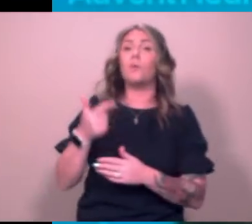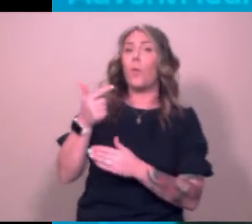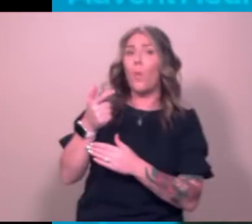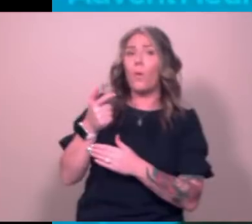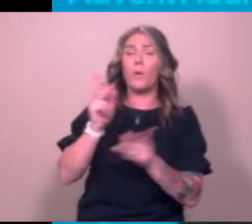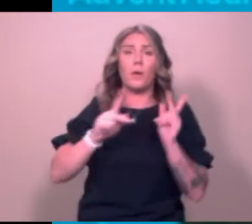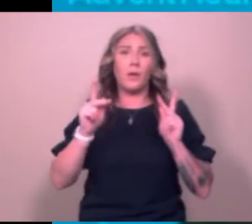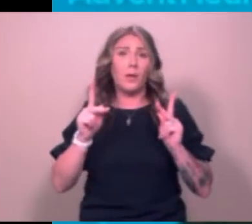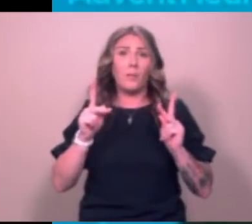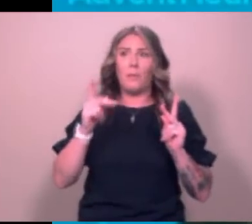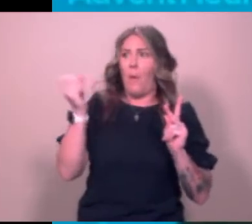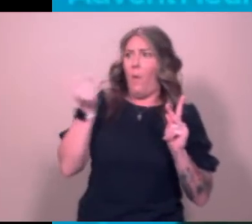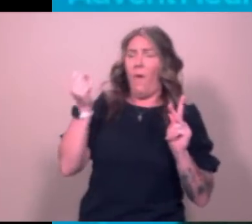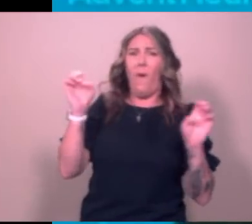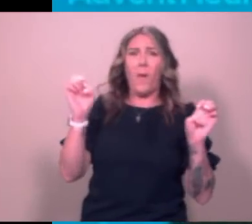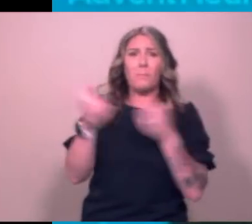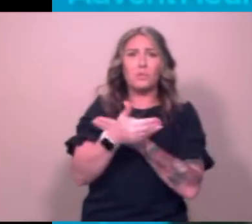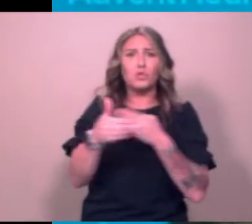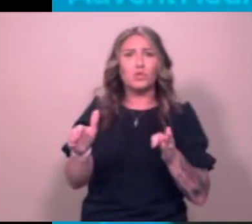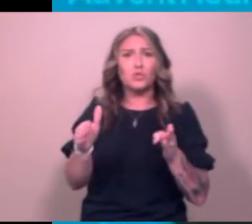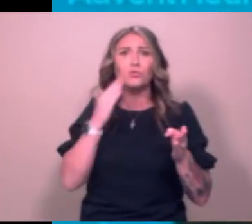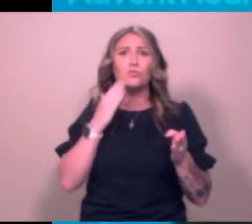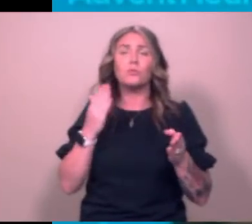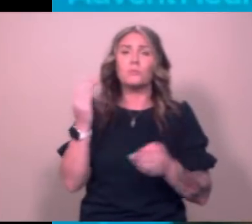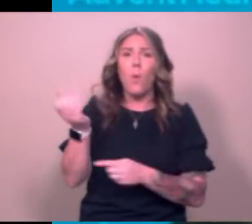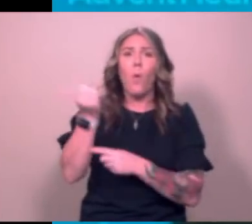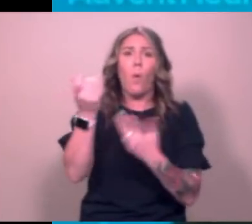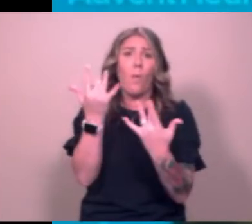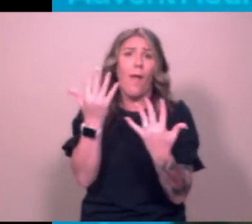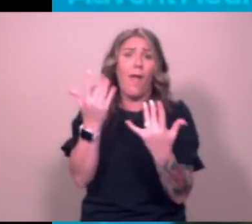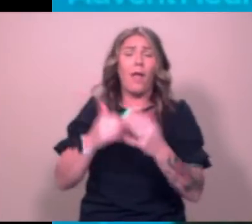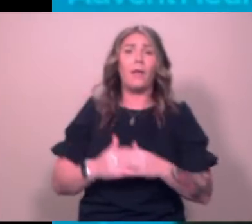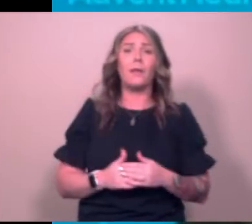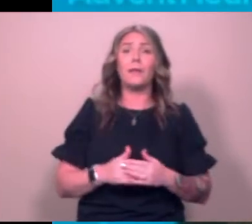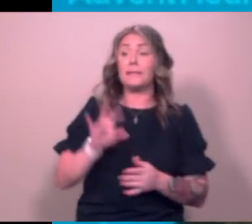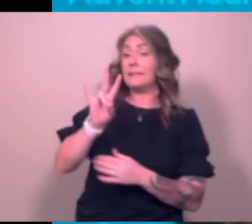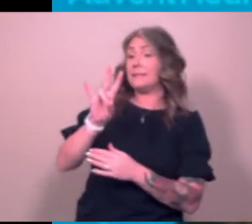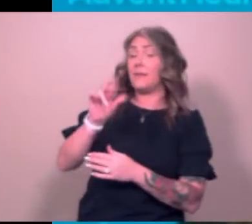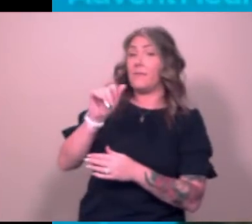in our emergency department this morning. We have 7